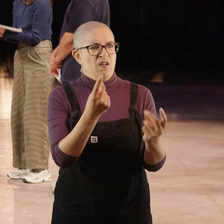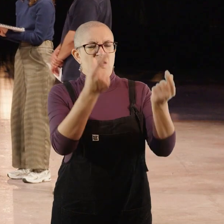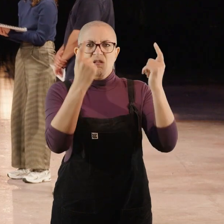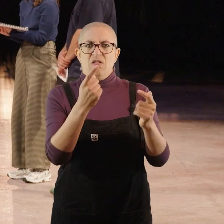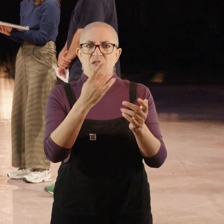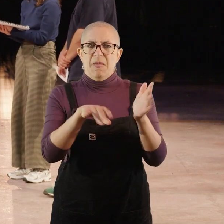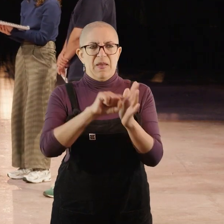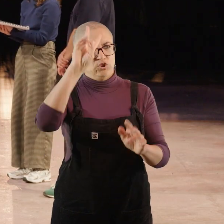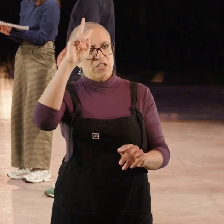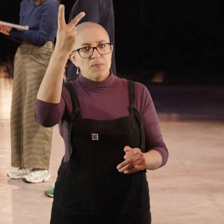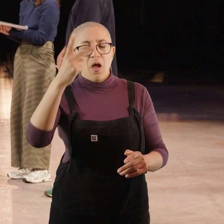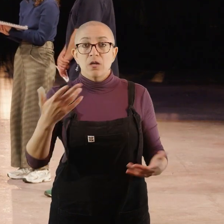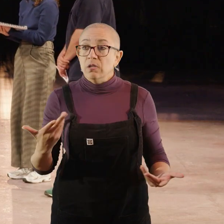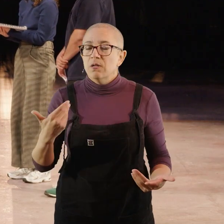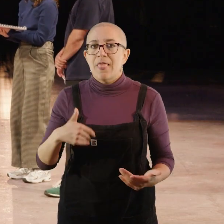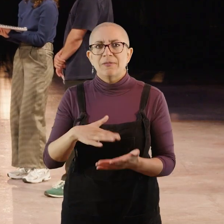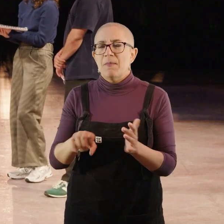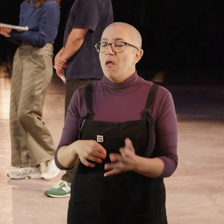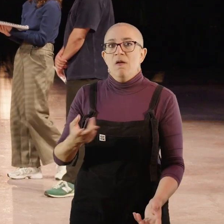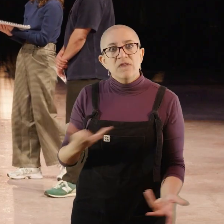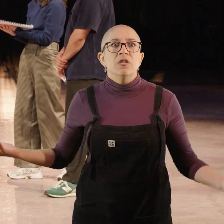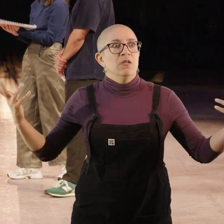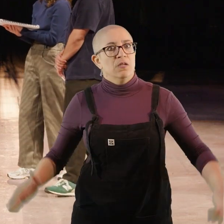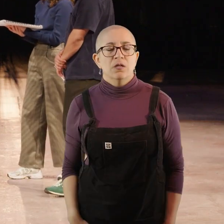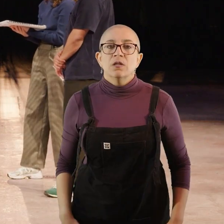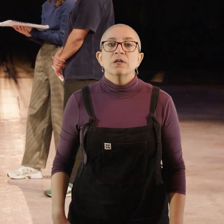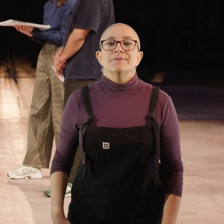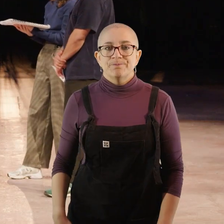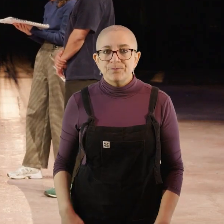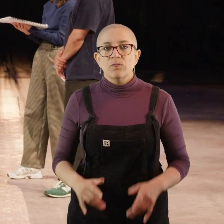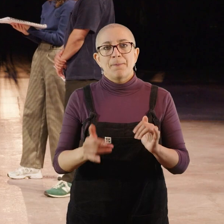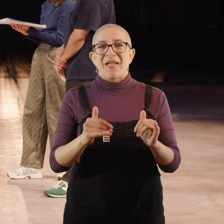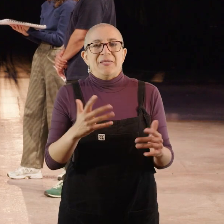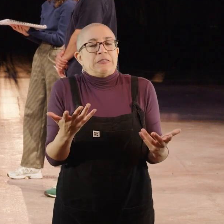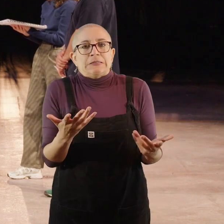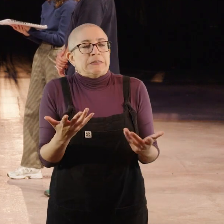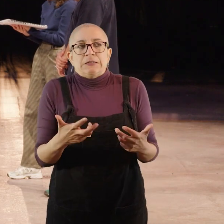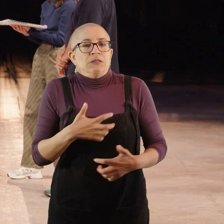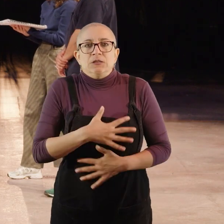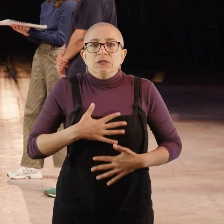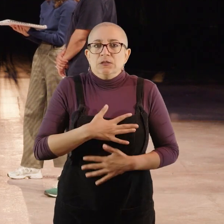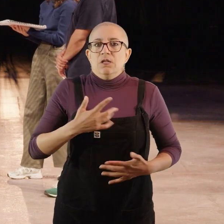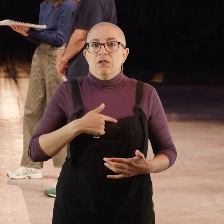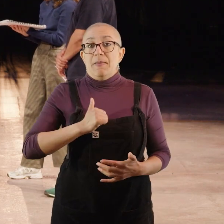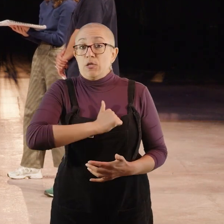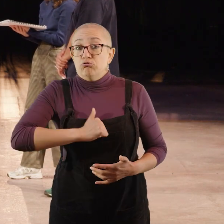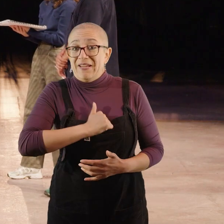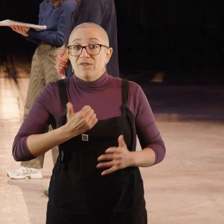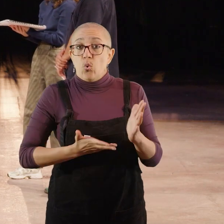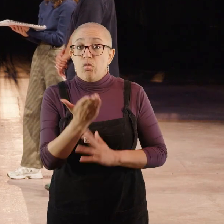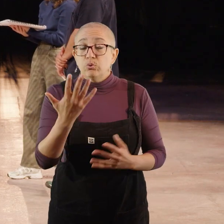and she pulls that, which I'm assuming is maybe how conscious she is of that. I don't know. I mean, it's a grief that she will be going through.